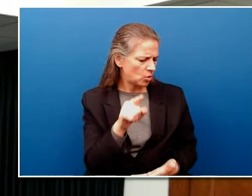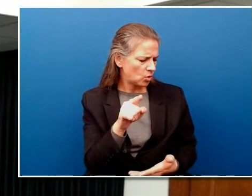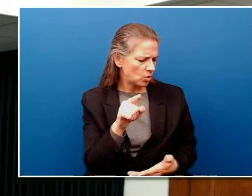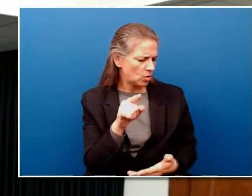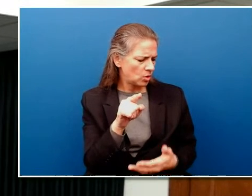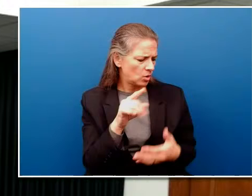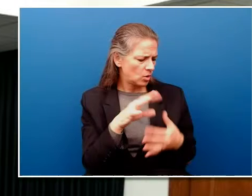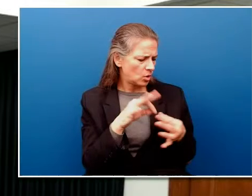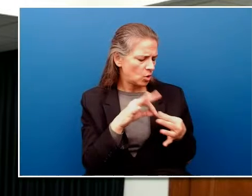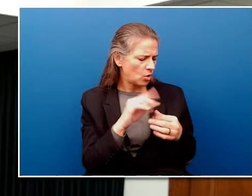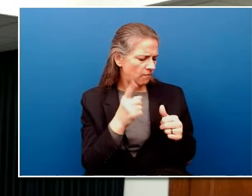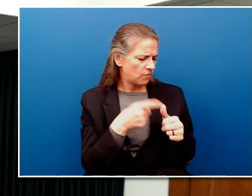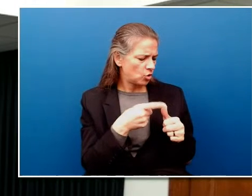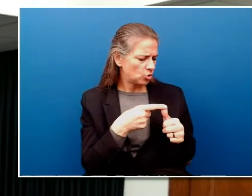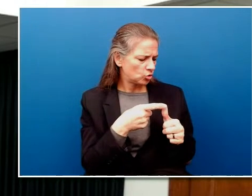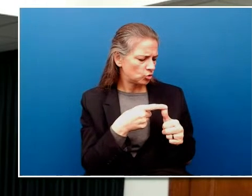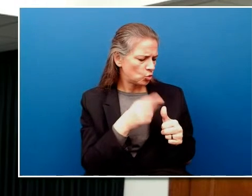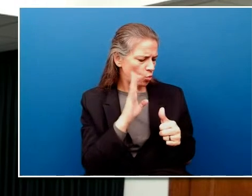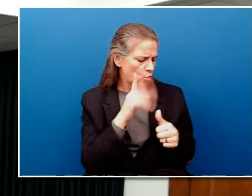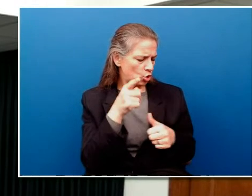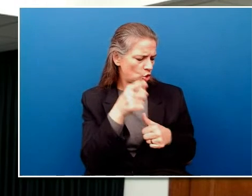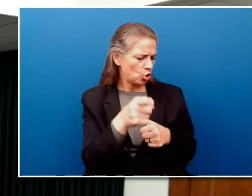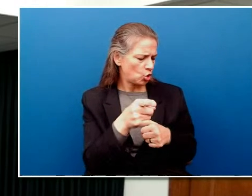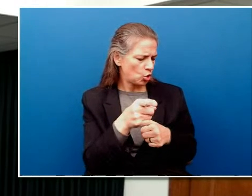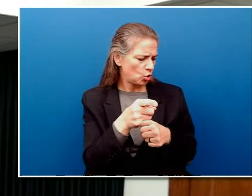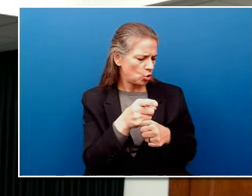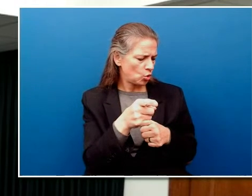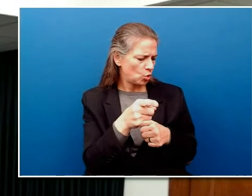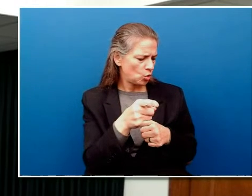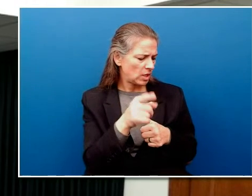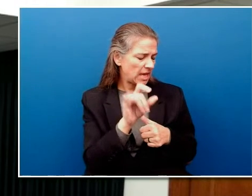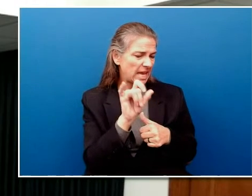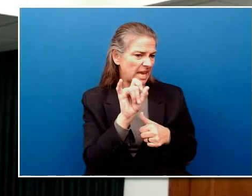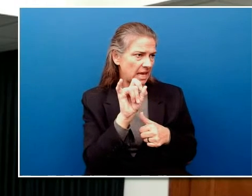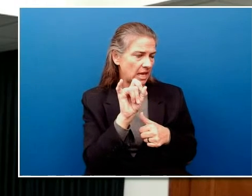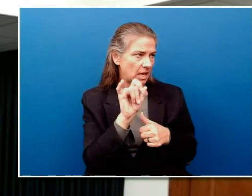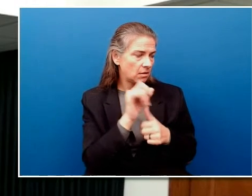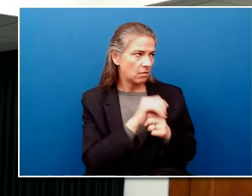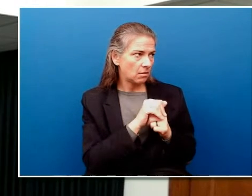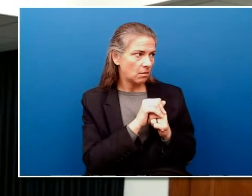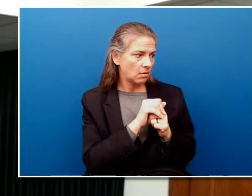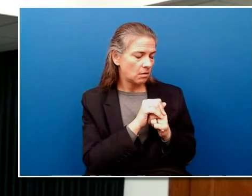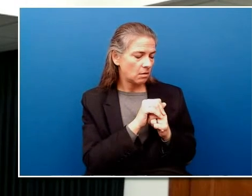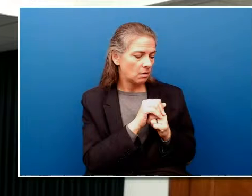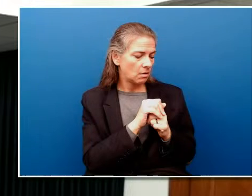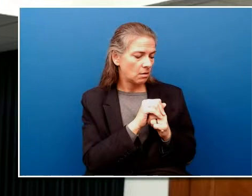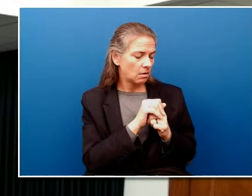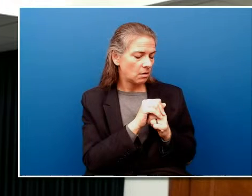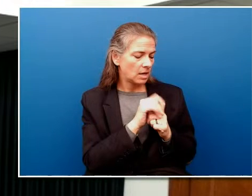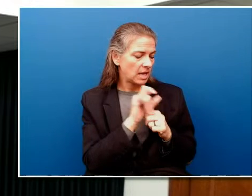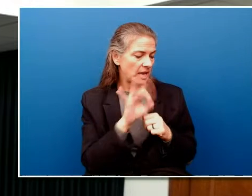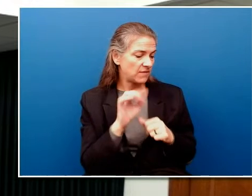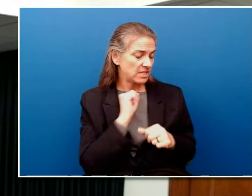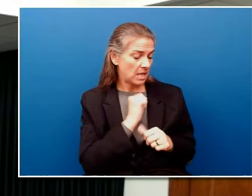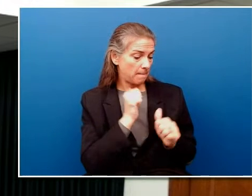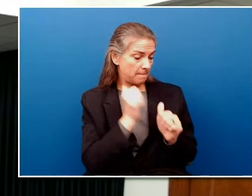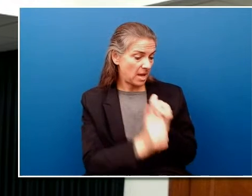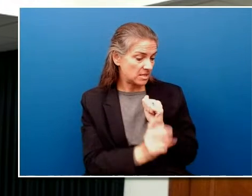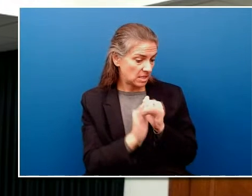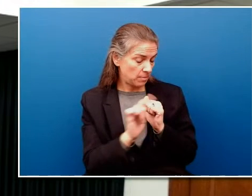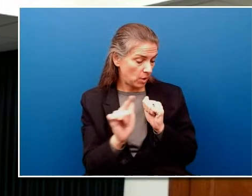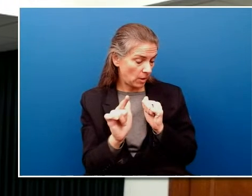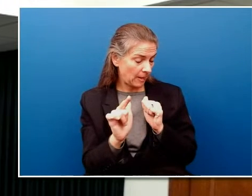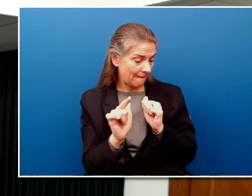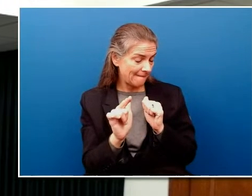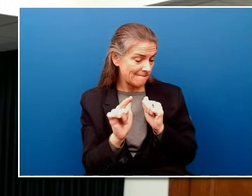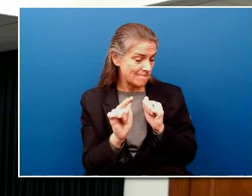First off, would you, if hypothetically speaking, if the Senate passes the bill and sends it to your desk,